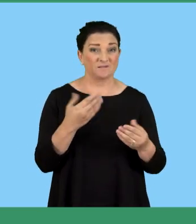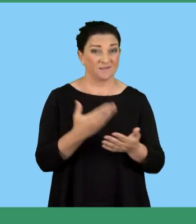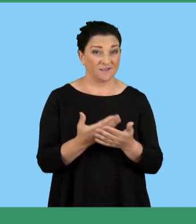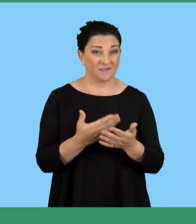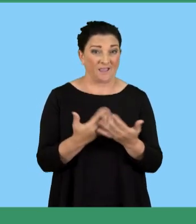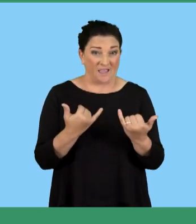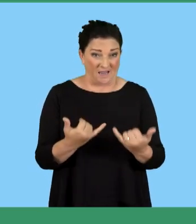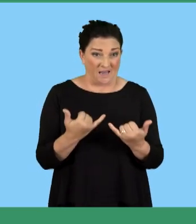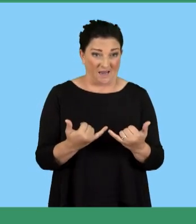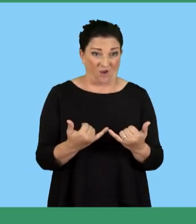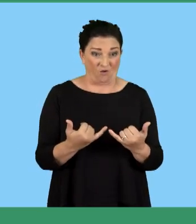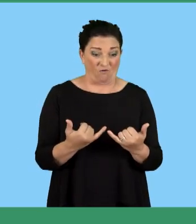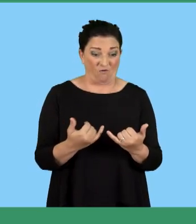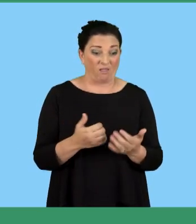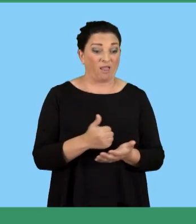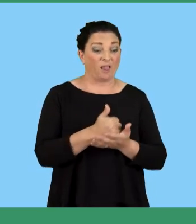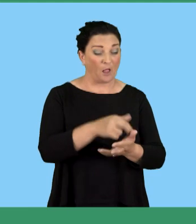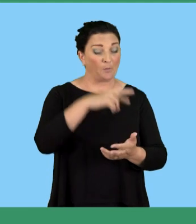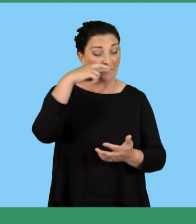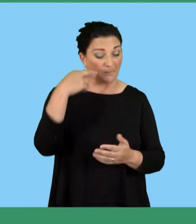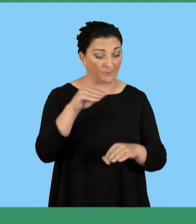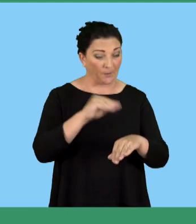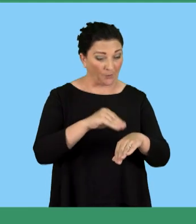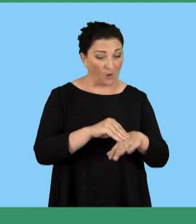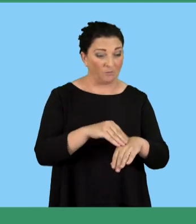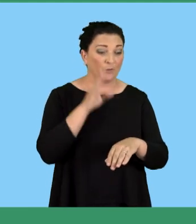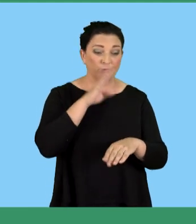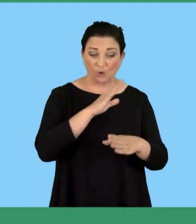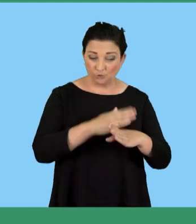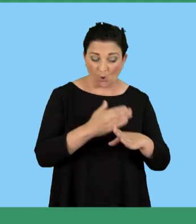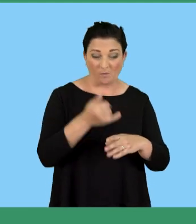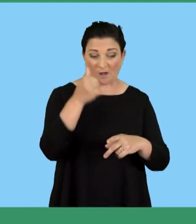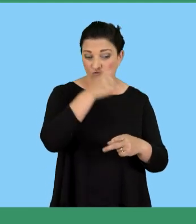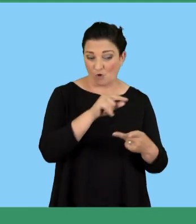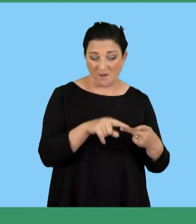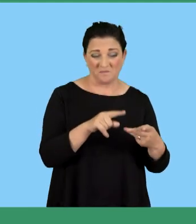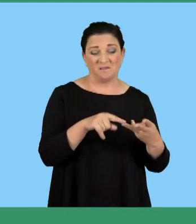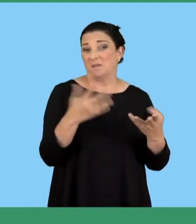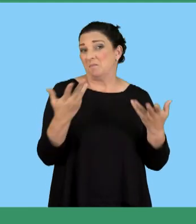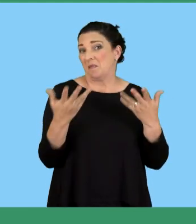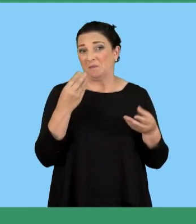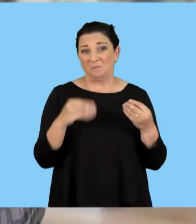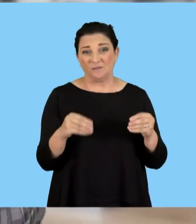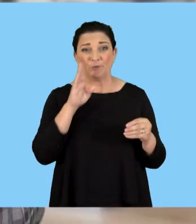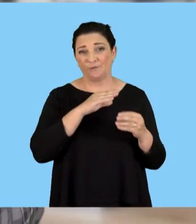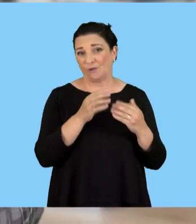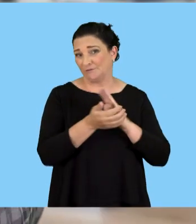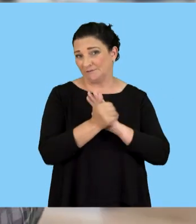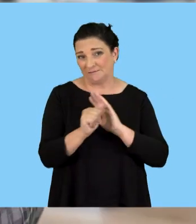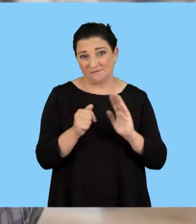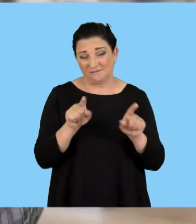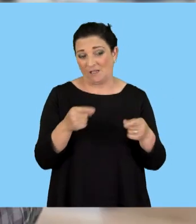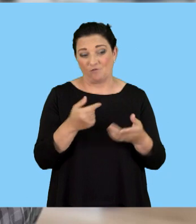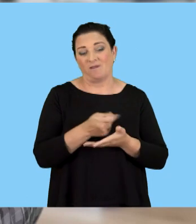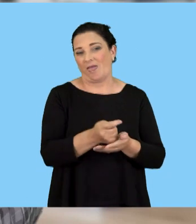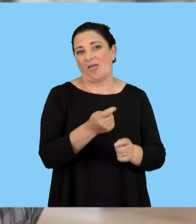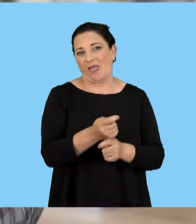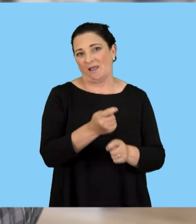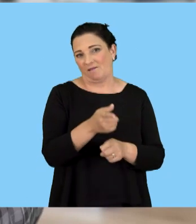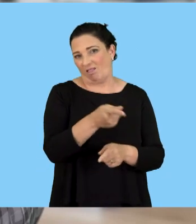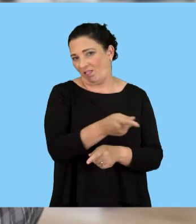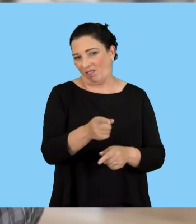encourage communities to improve their skills, because they are able to further their education. And then as we look into the negatives